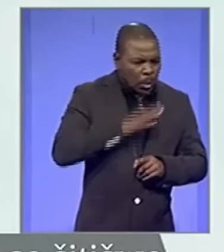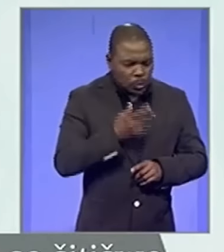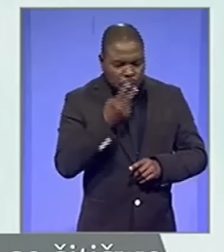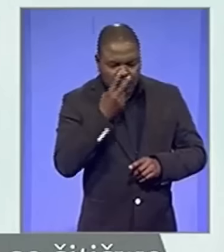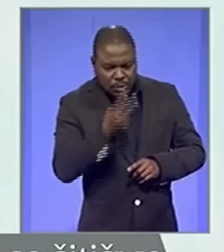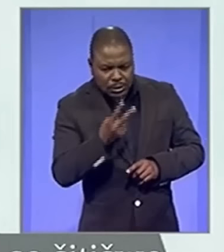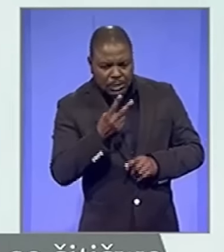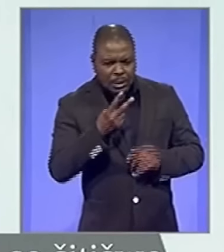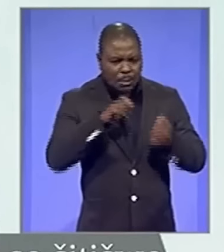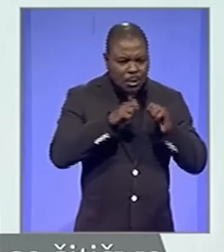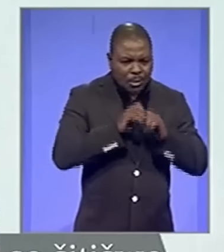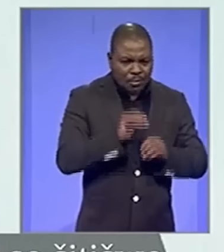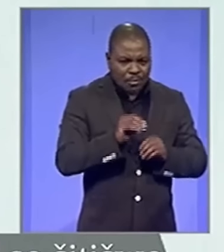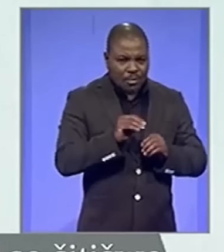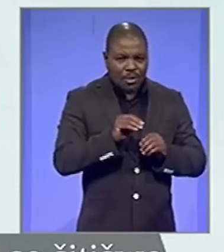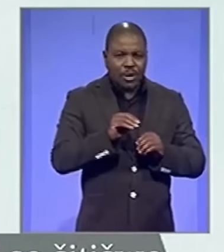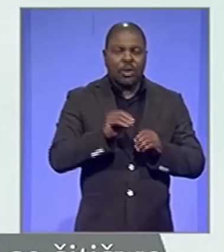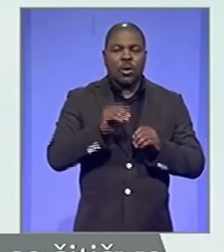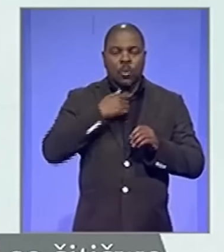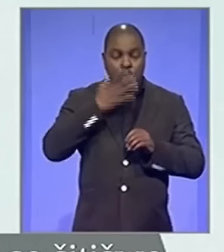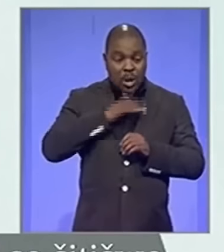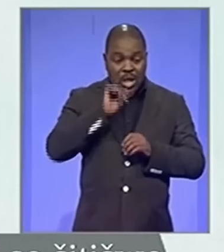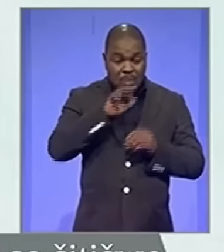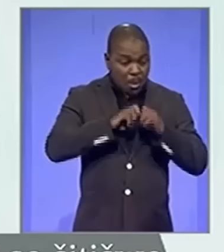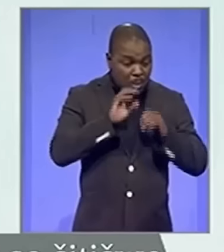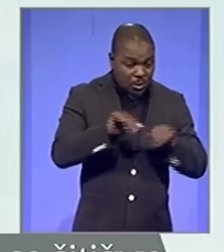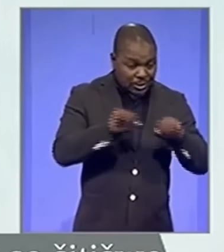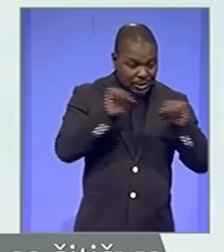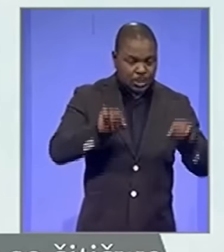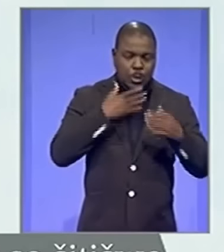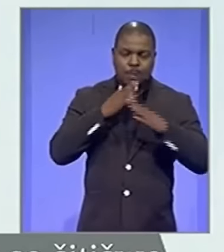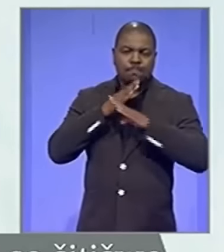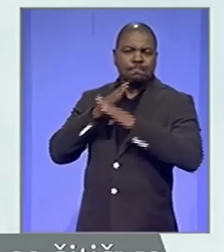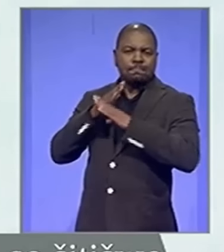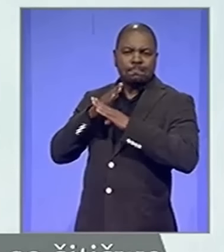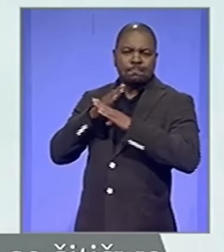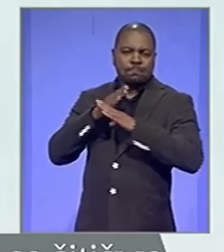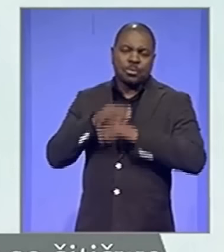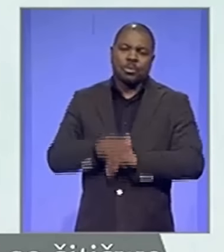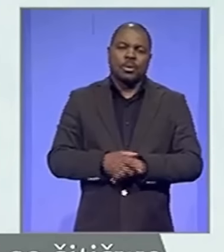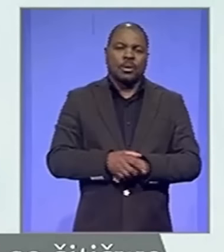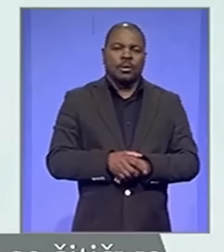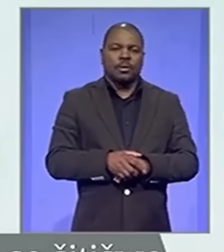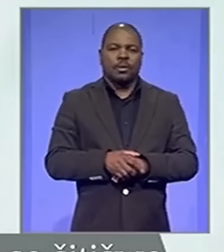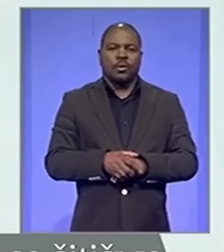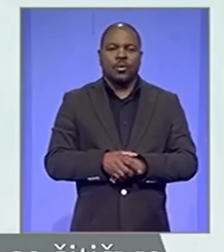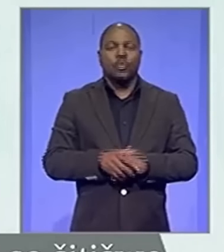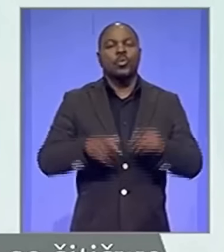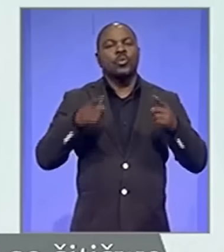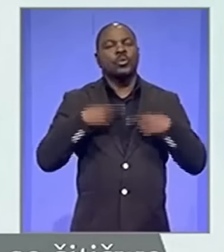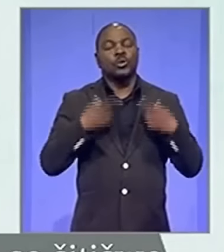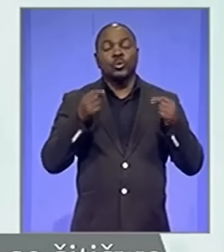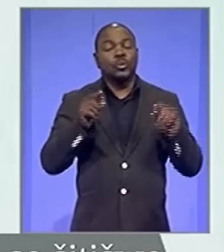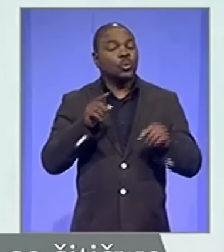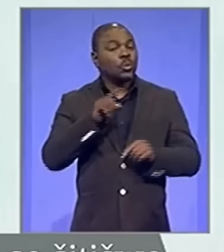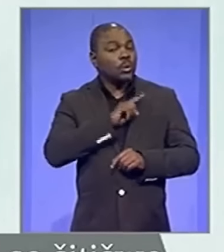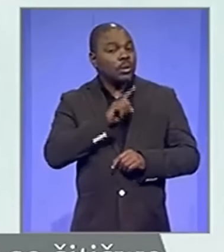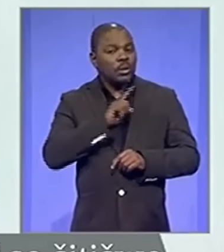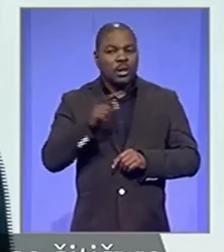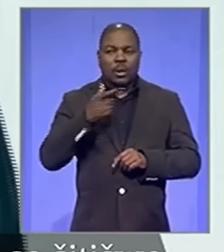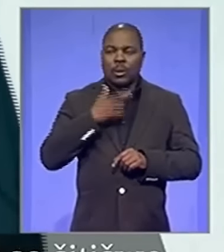one, the purpose is to close it. This we do without fear,